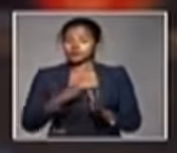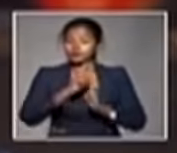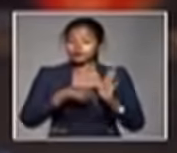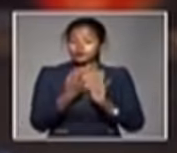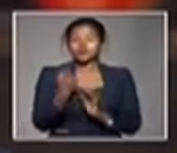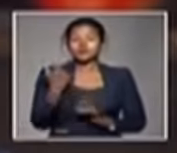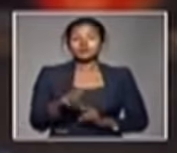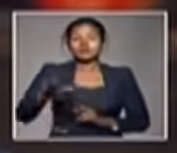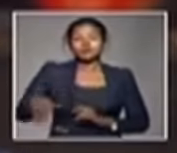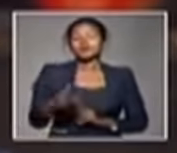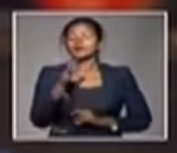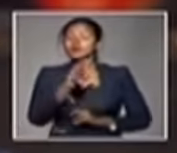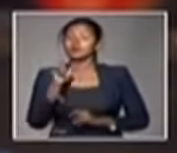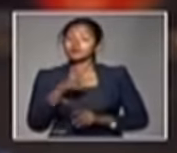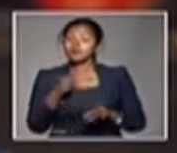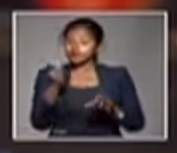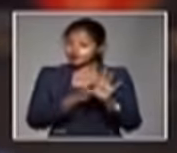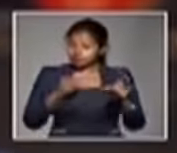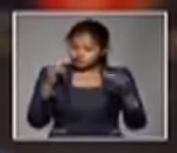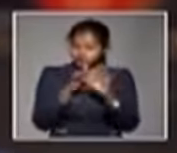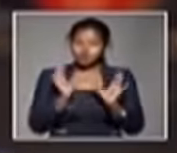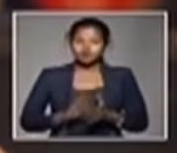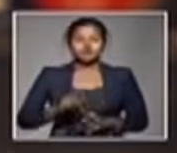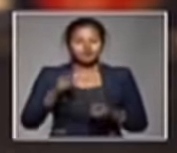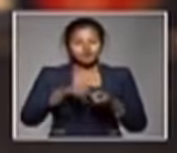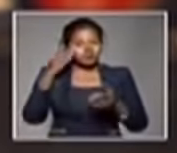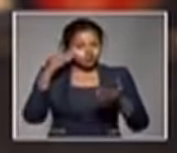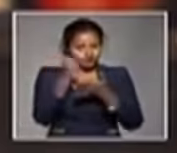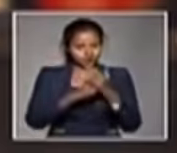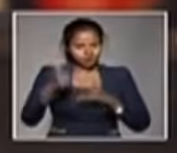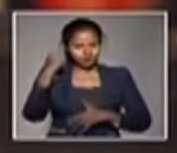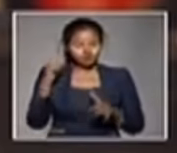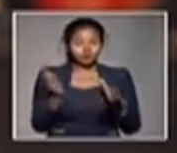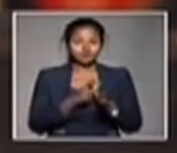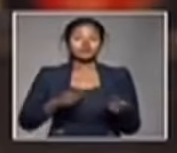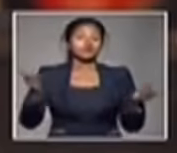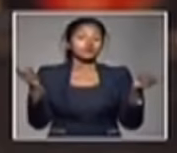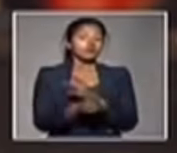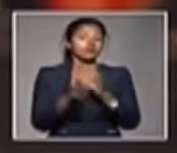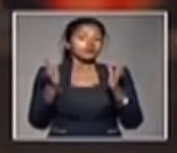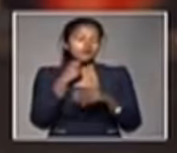June 1987. The incident is commonly known as the Aranthalava massacre.